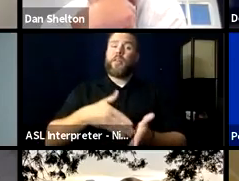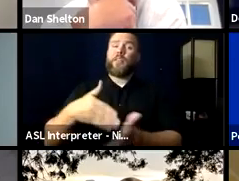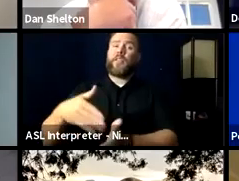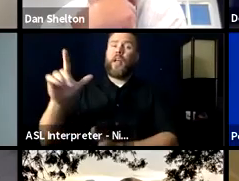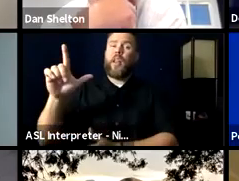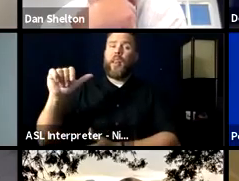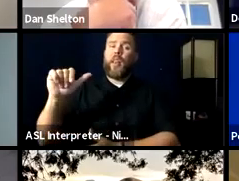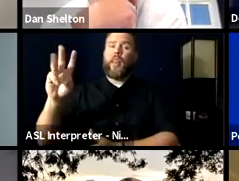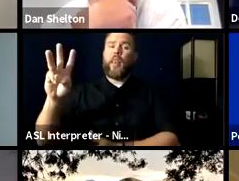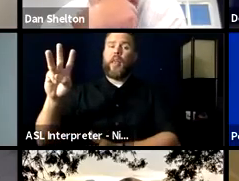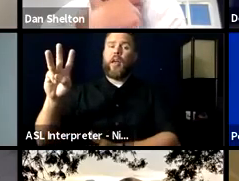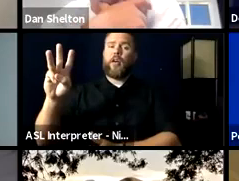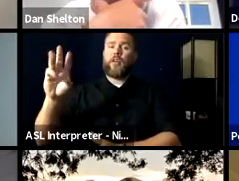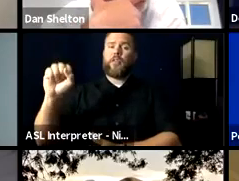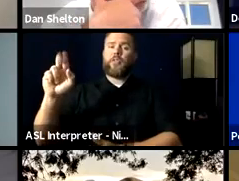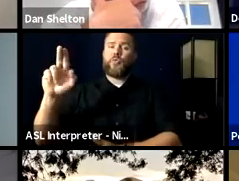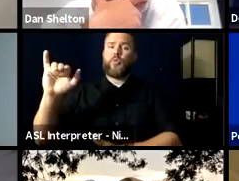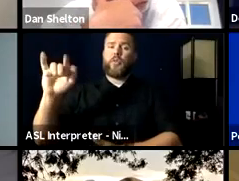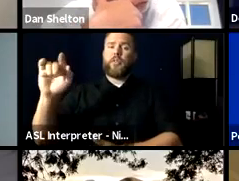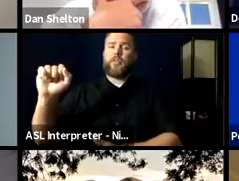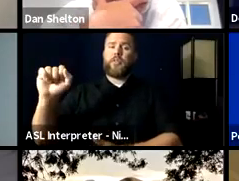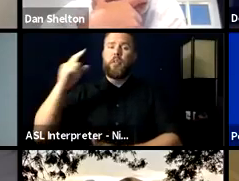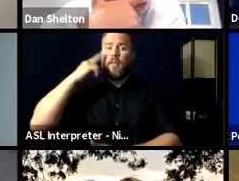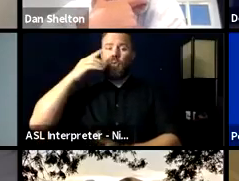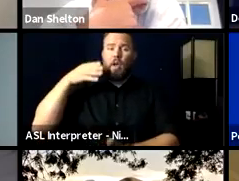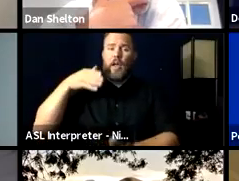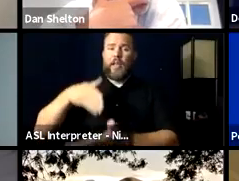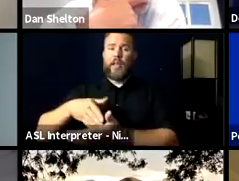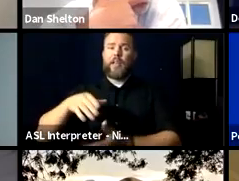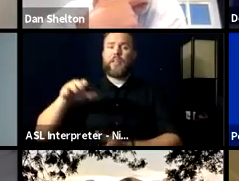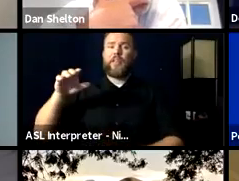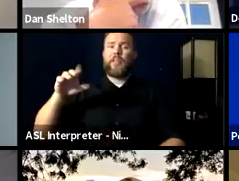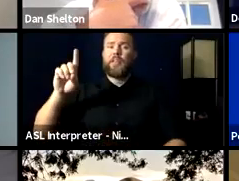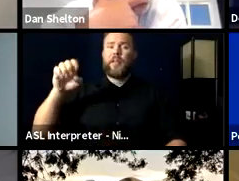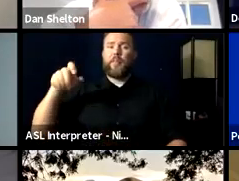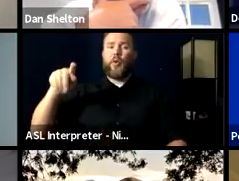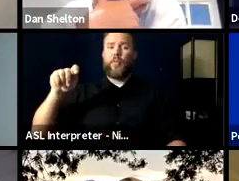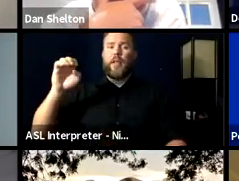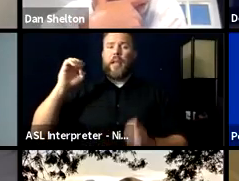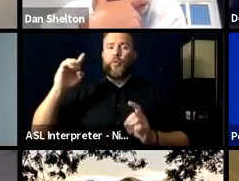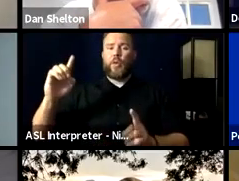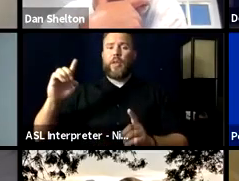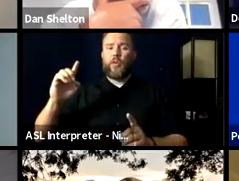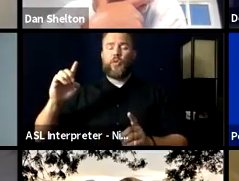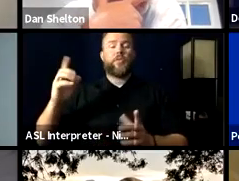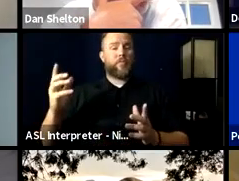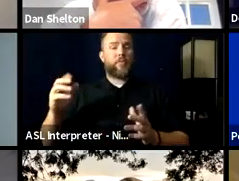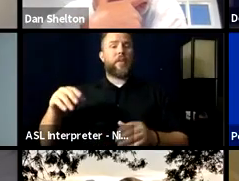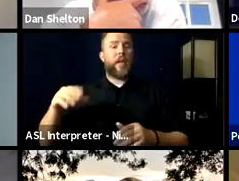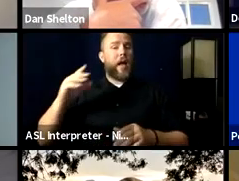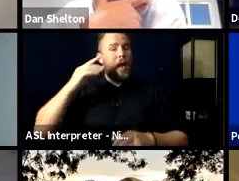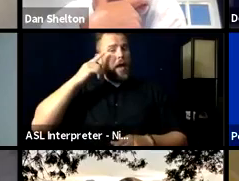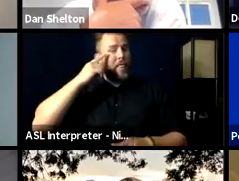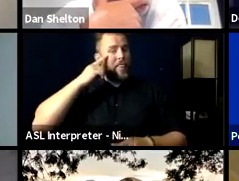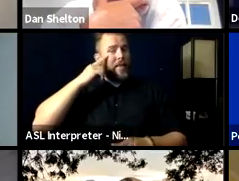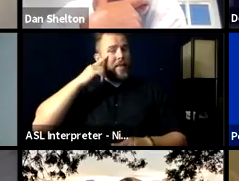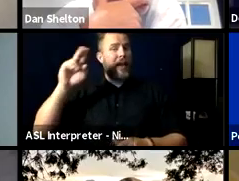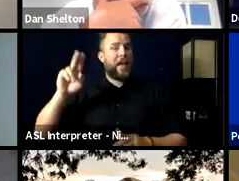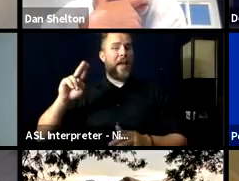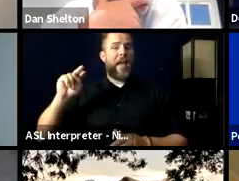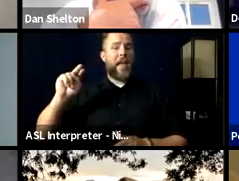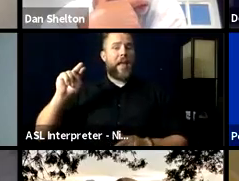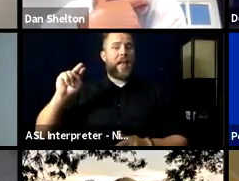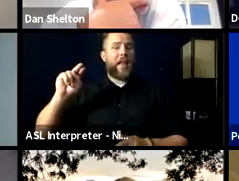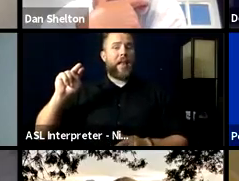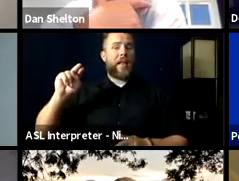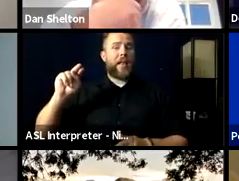against the U.S. Department of Education to get the interpretation to be Title I. And I believe the NAACP has also done a lawsuit